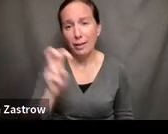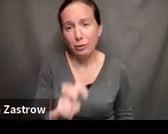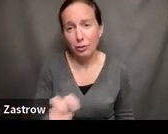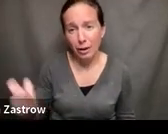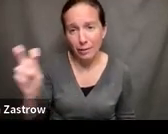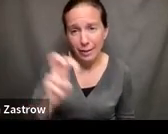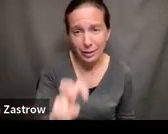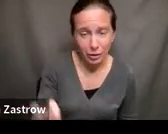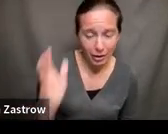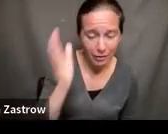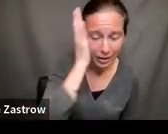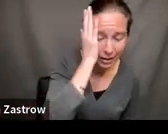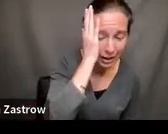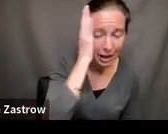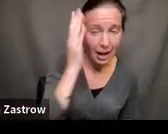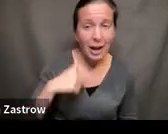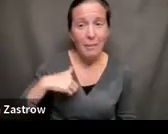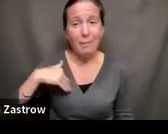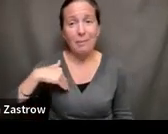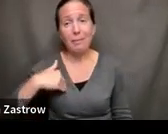know, we're a little toasty. So